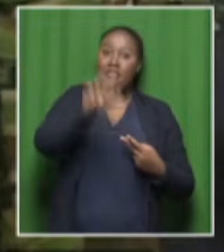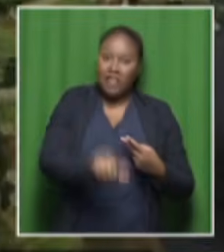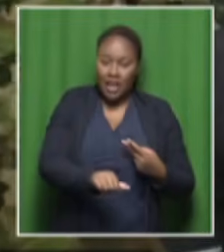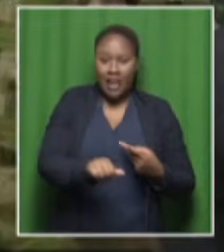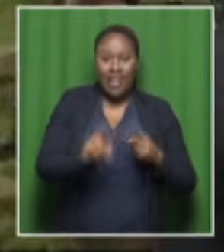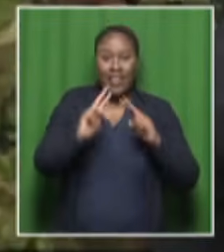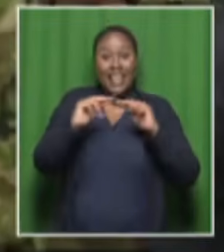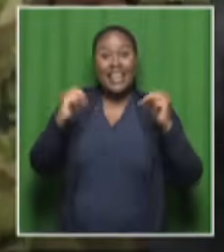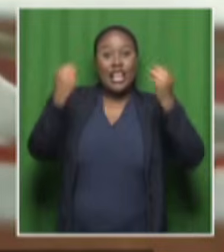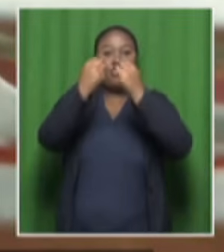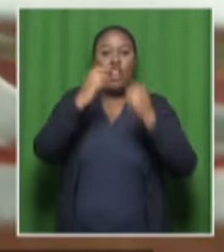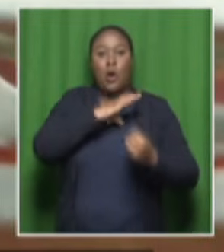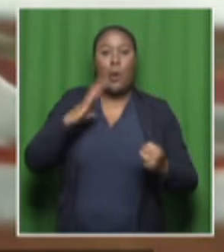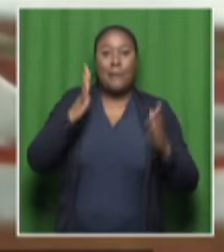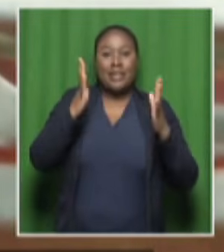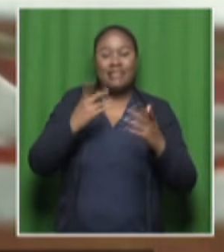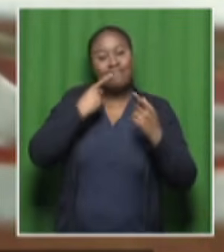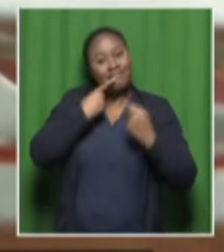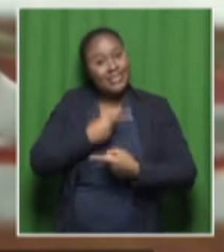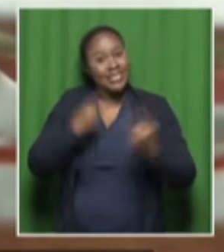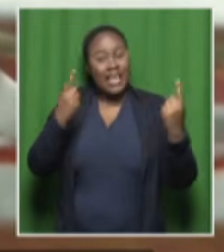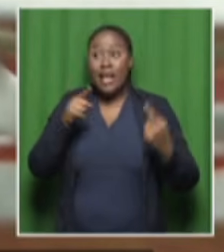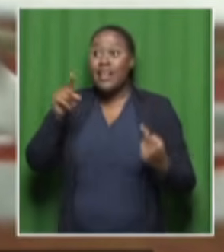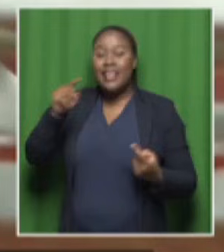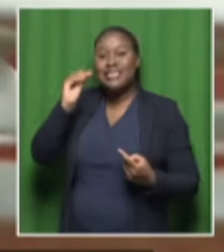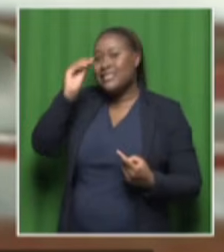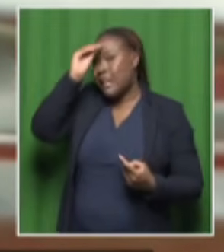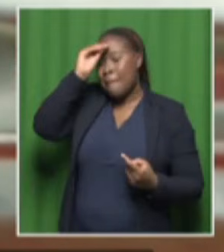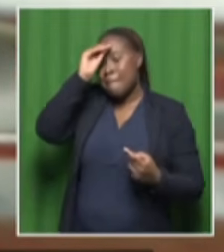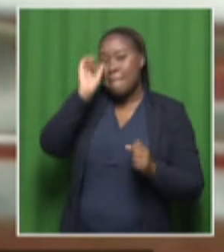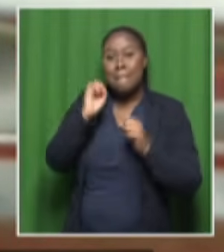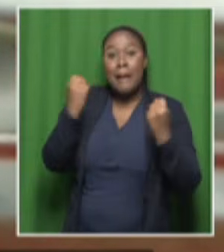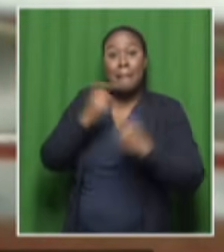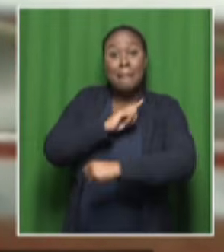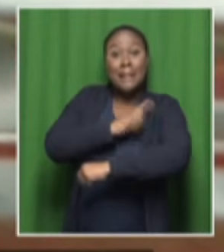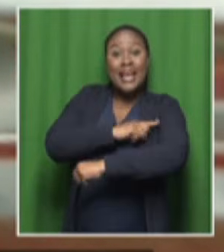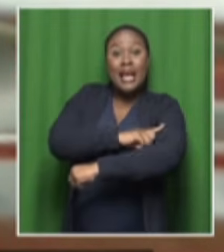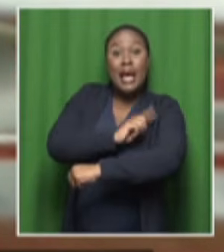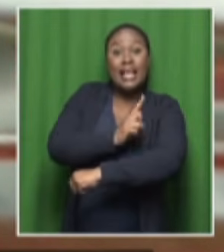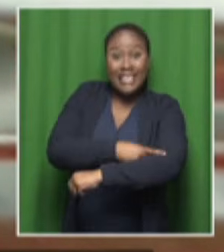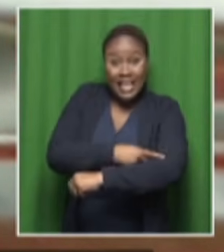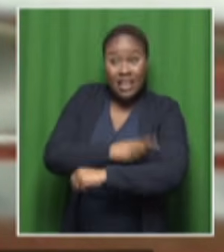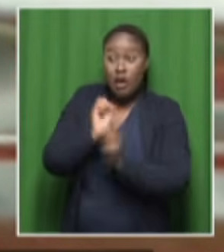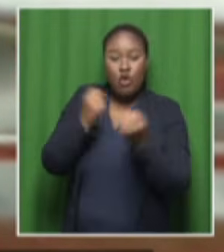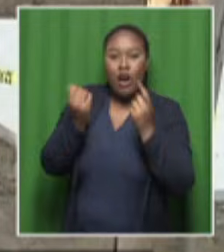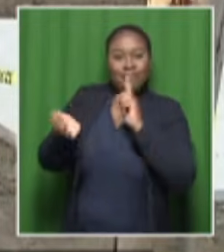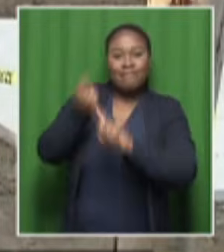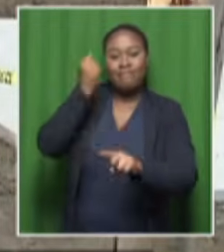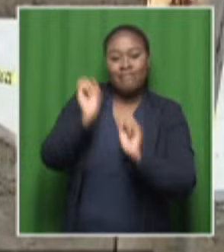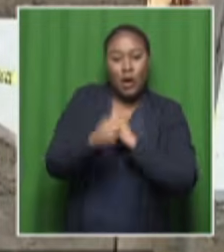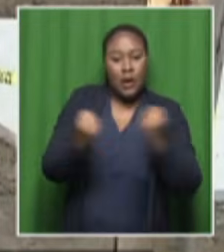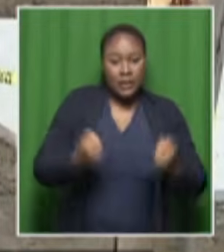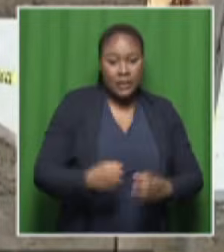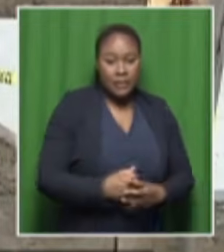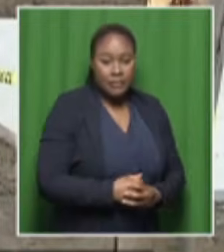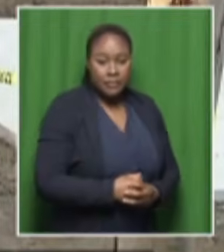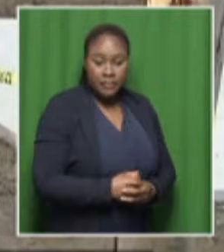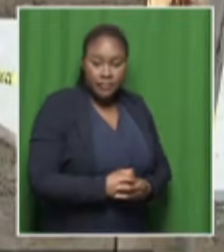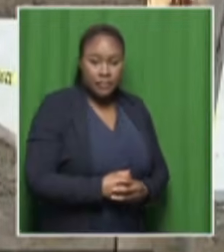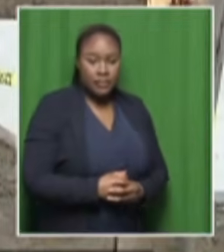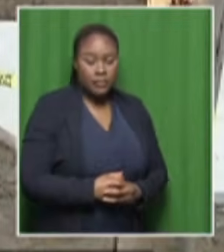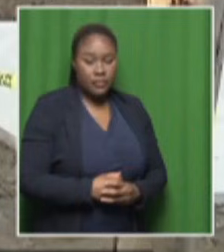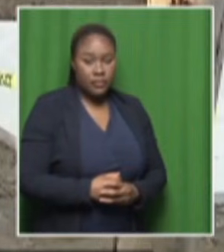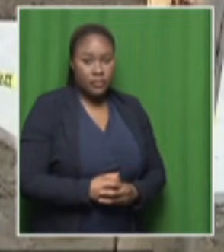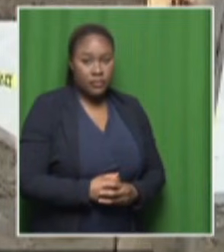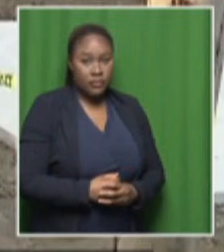National Commissioner indicate that SABC is unable to fulfill its mandate. And I want to again indicate to